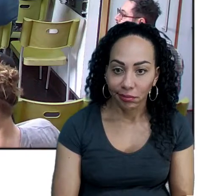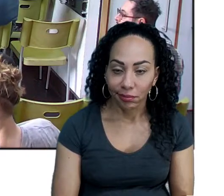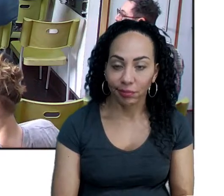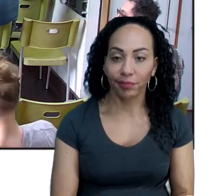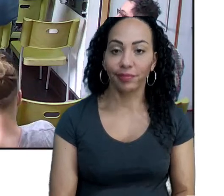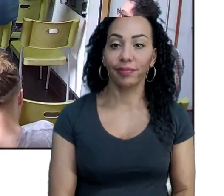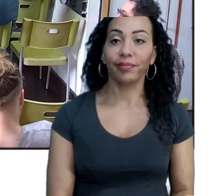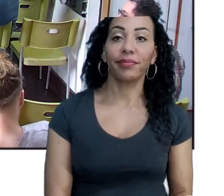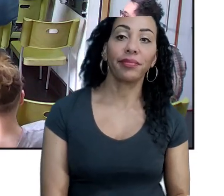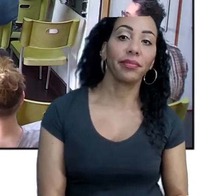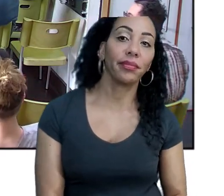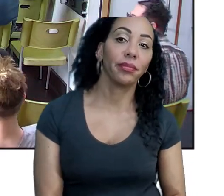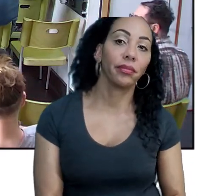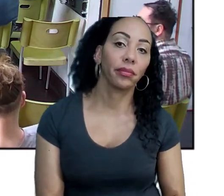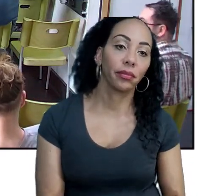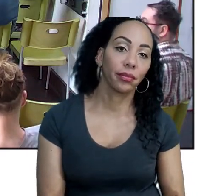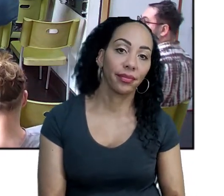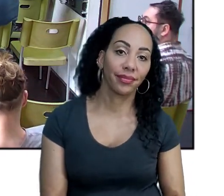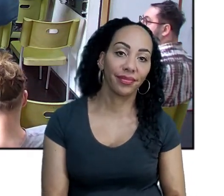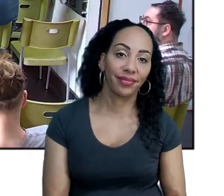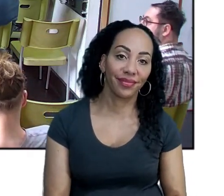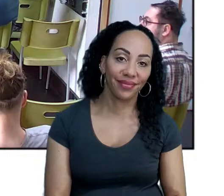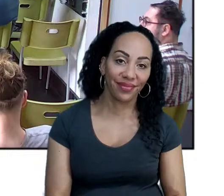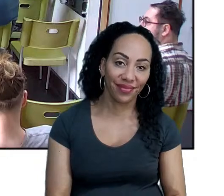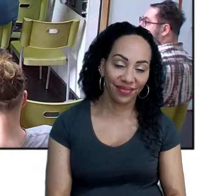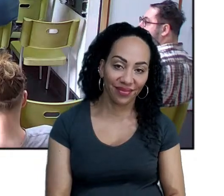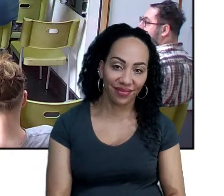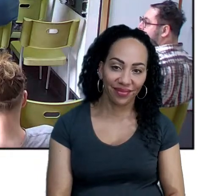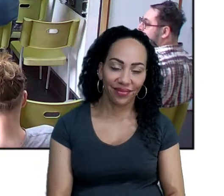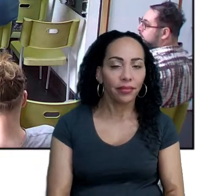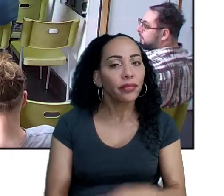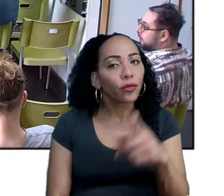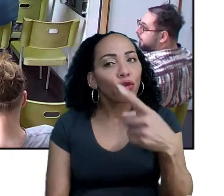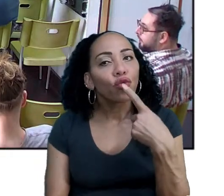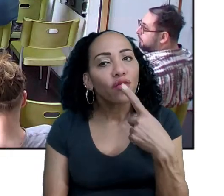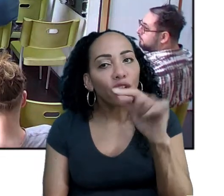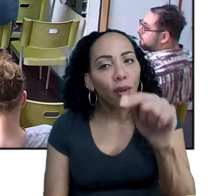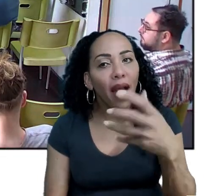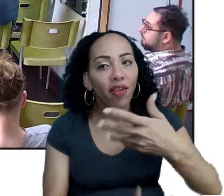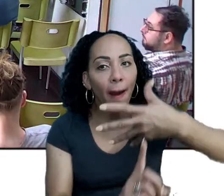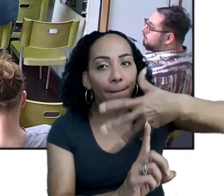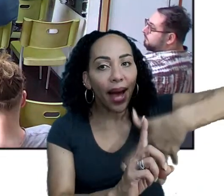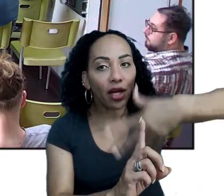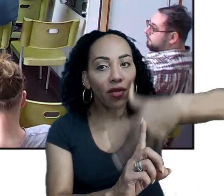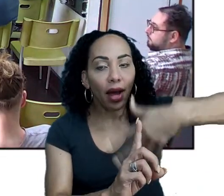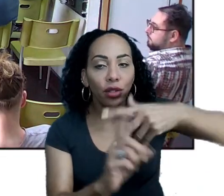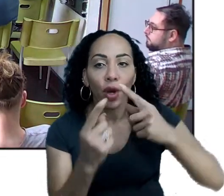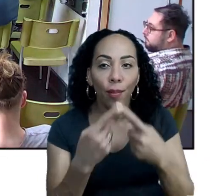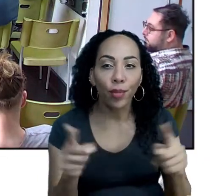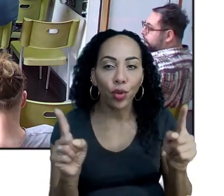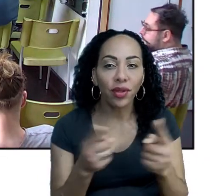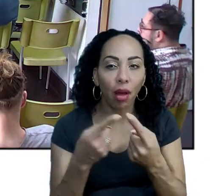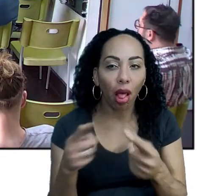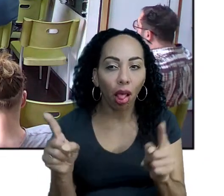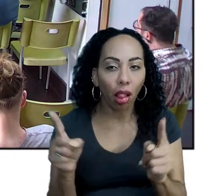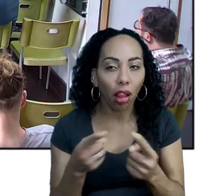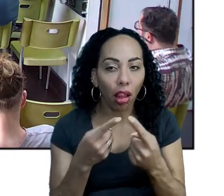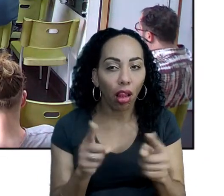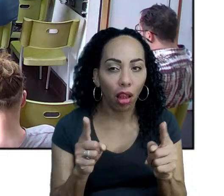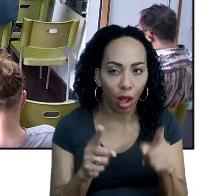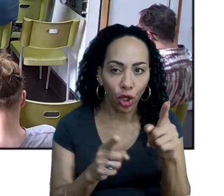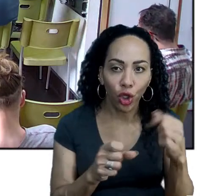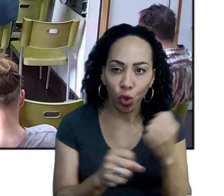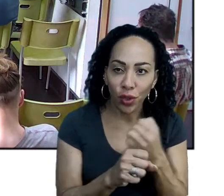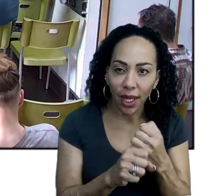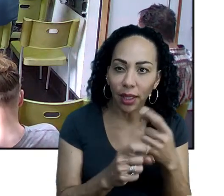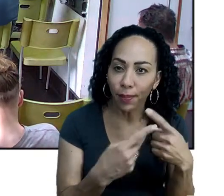ahead. Hi. Hi. You say you came from a musical background, and a lot of the stuff you've done is musical, but there was also, like, you went into other areas.